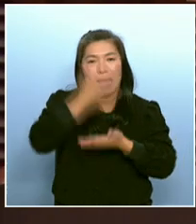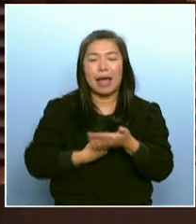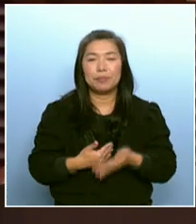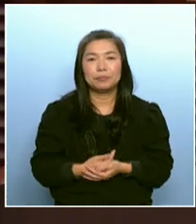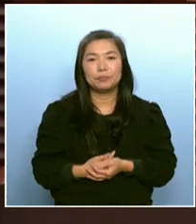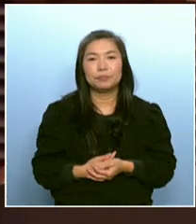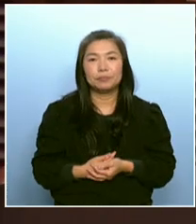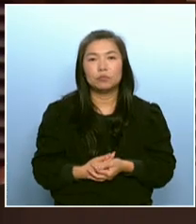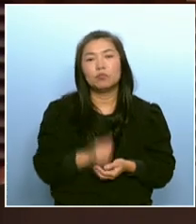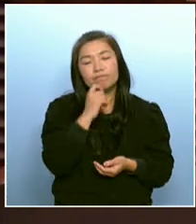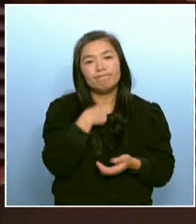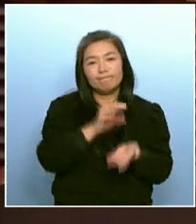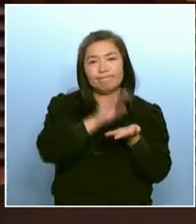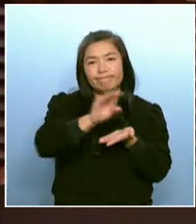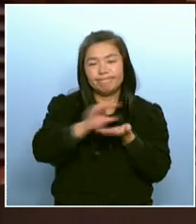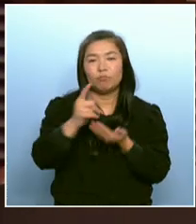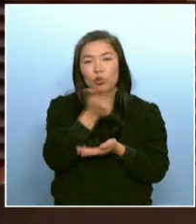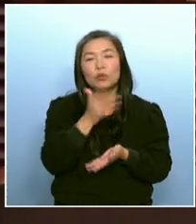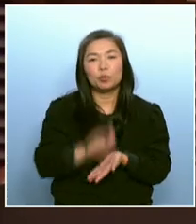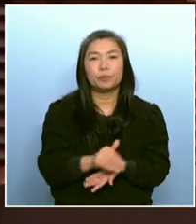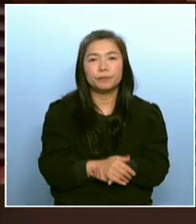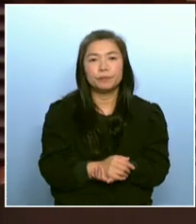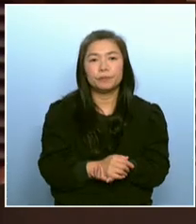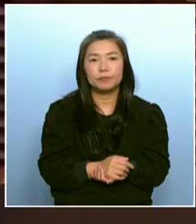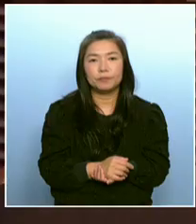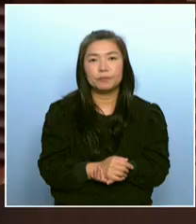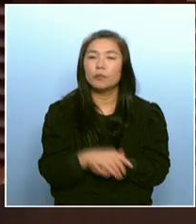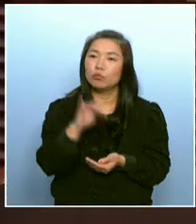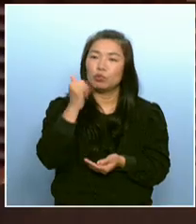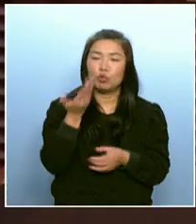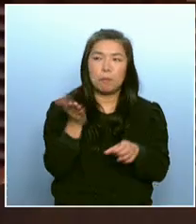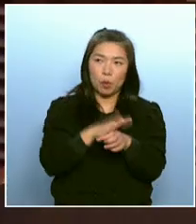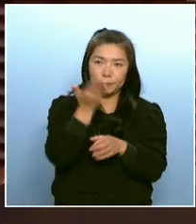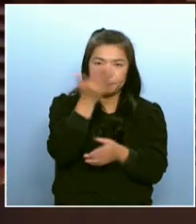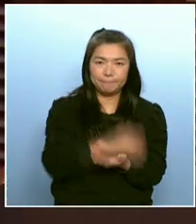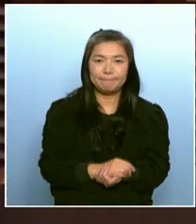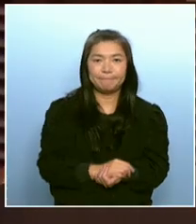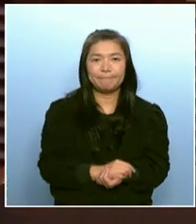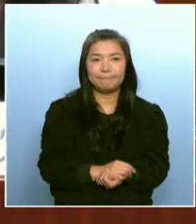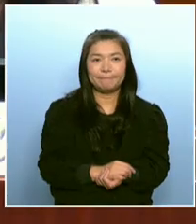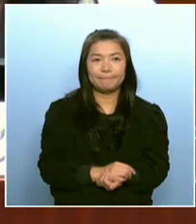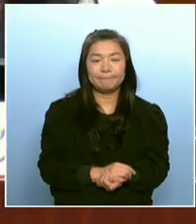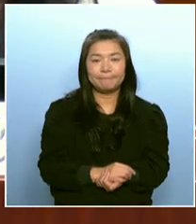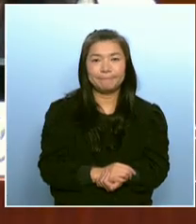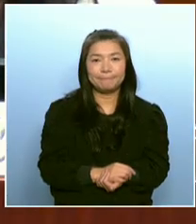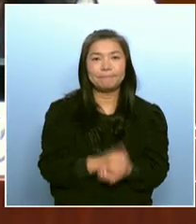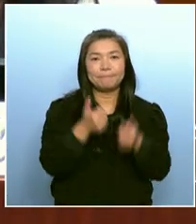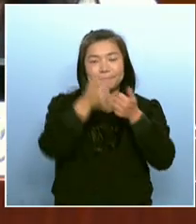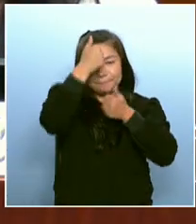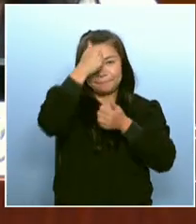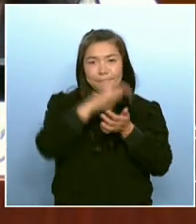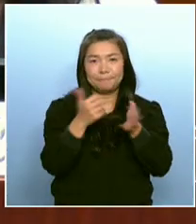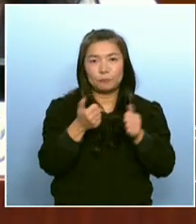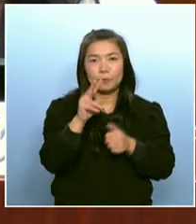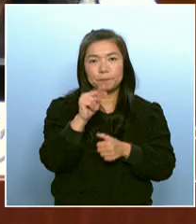to alleviate the burden of families who are planning to give birth to children. As for the other questions,